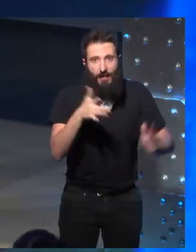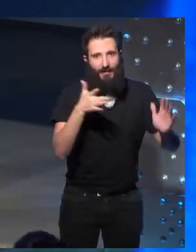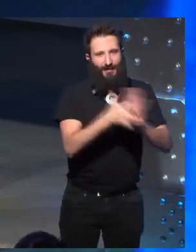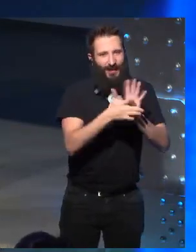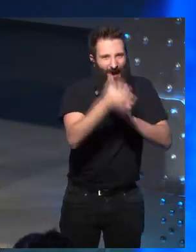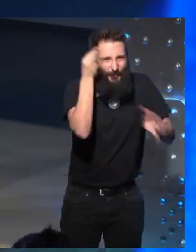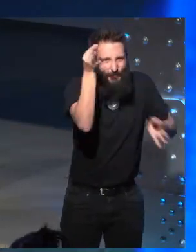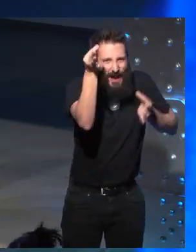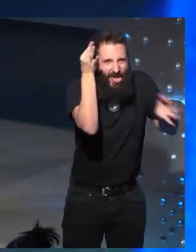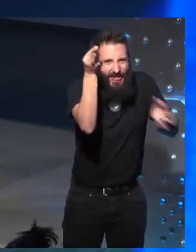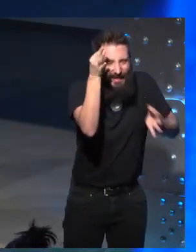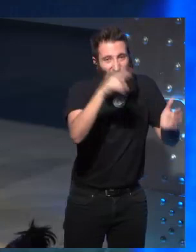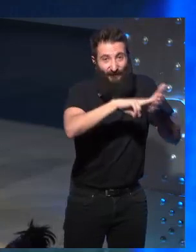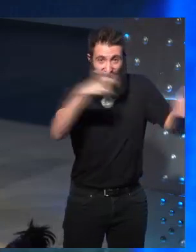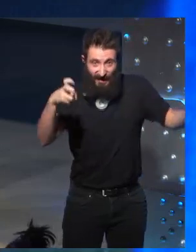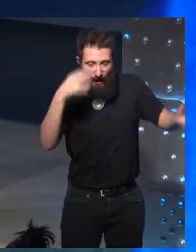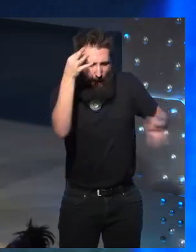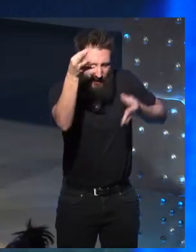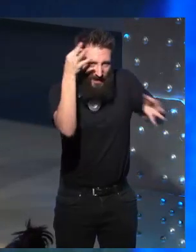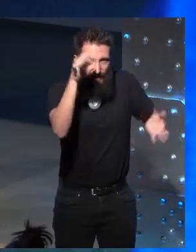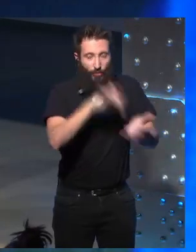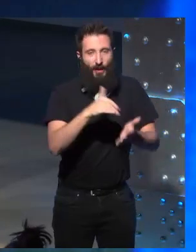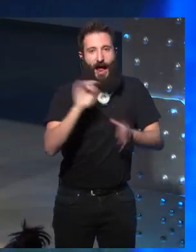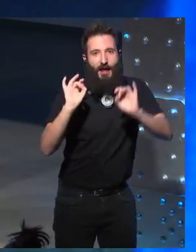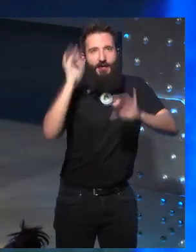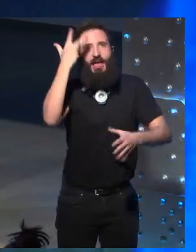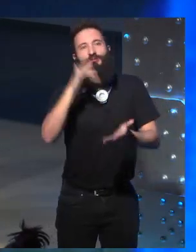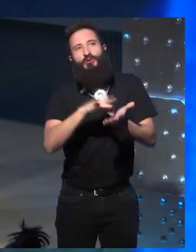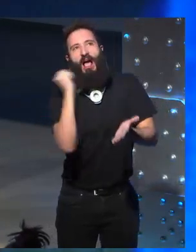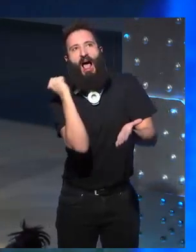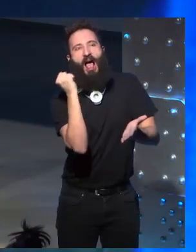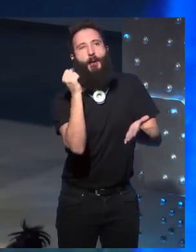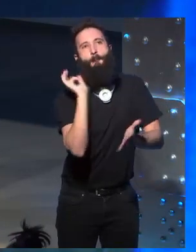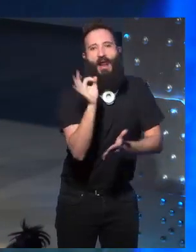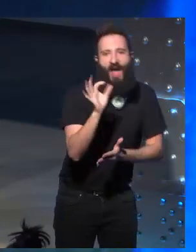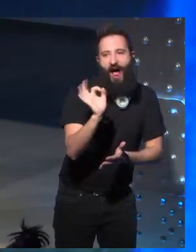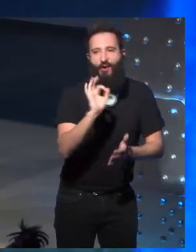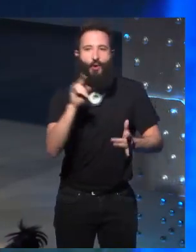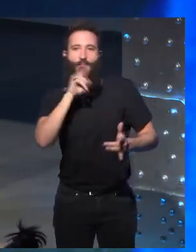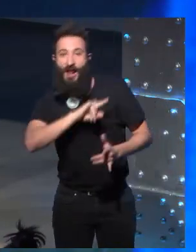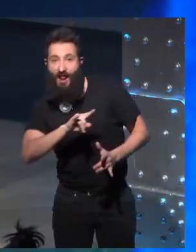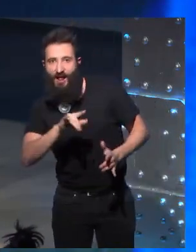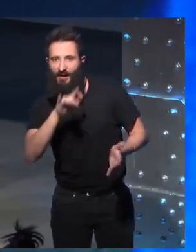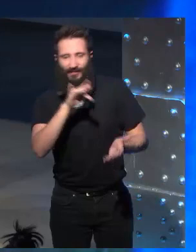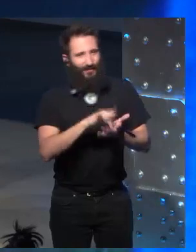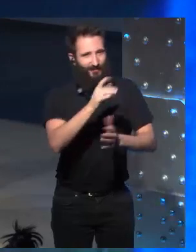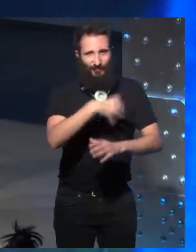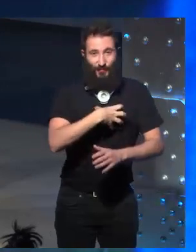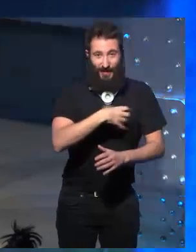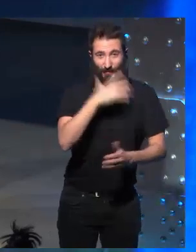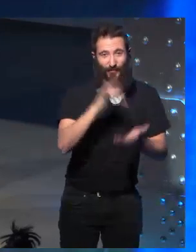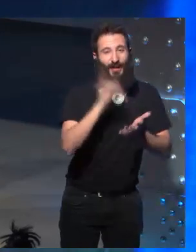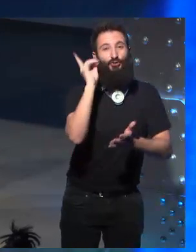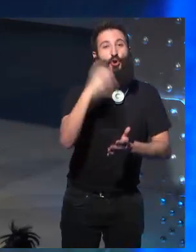physics. The idea of what is true doesn't exist. We can only know what is wrong, and something that